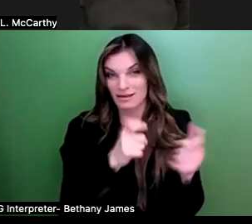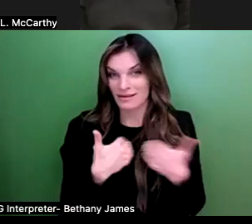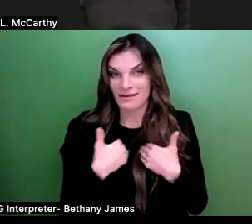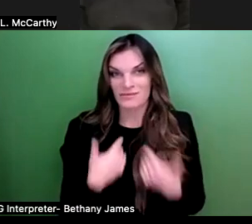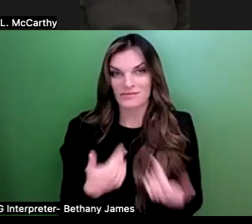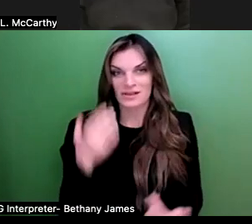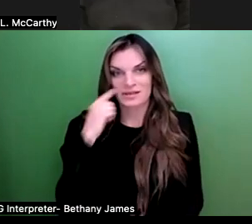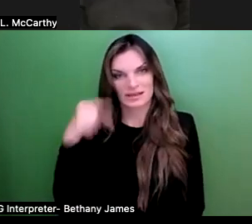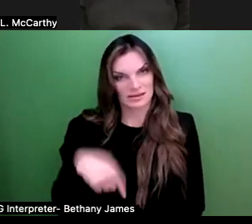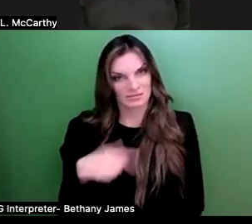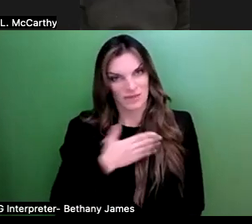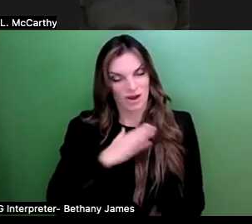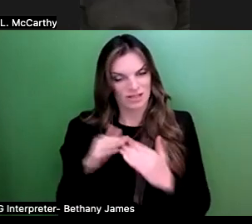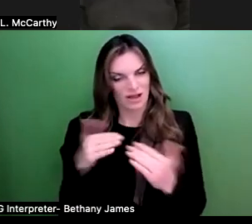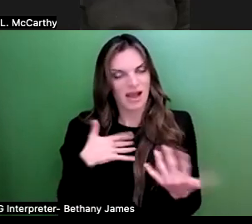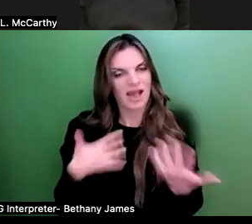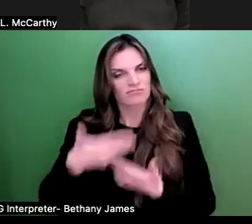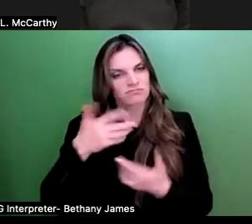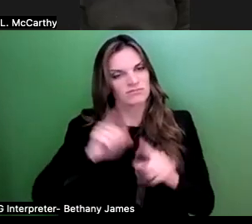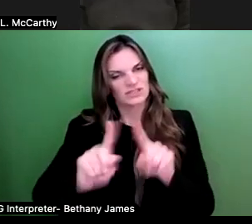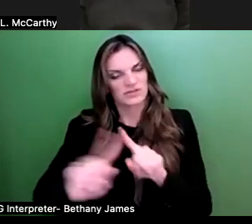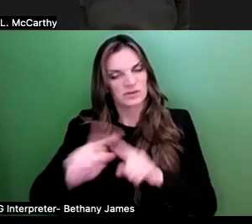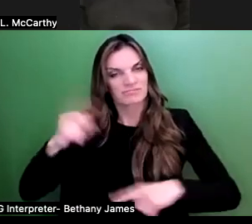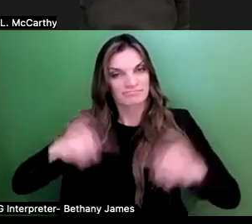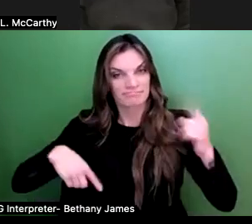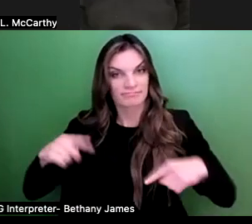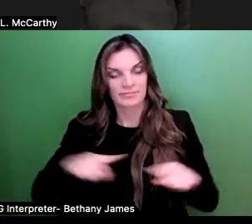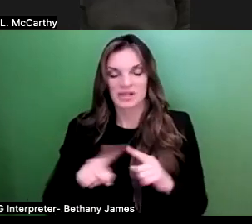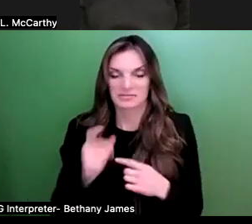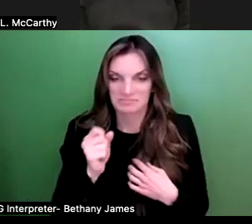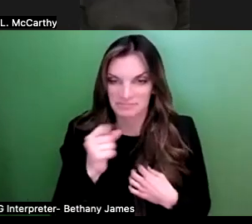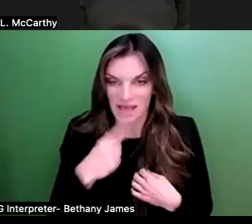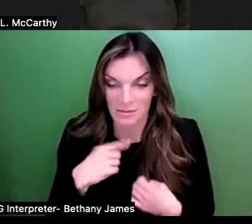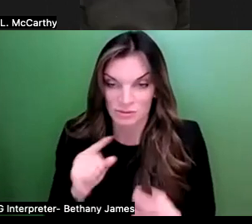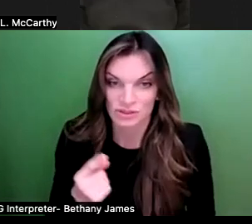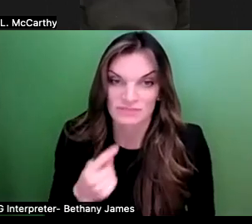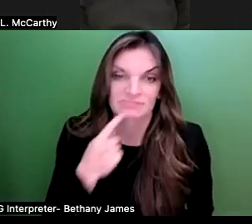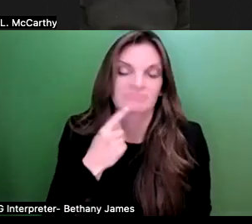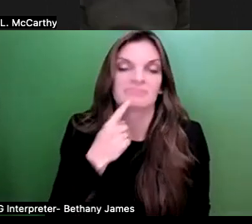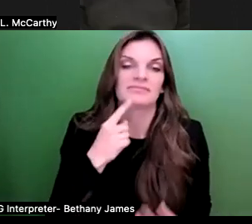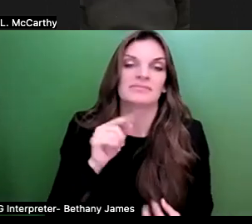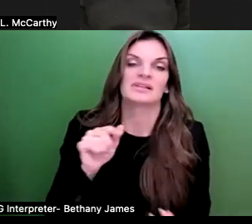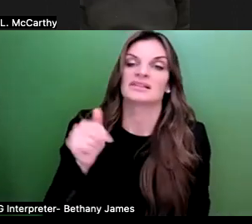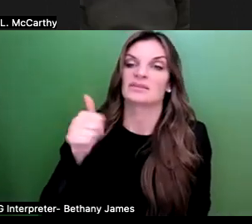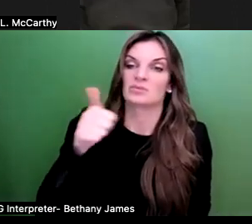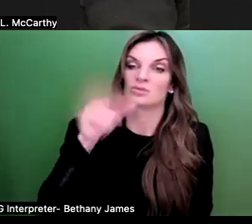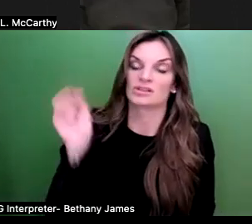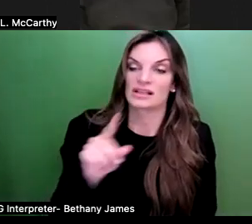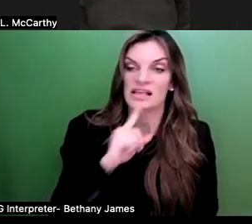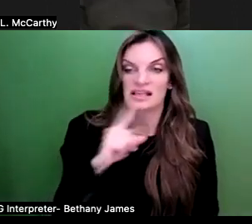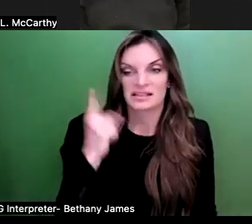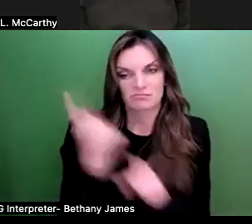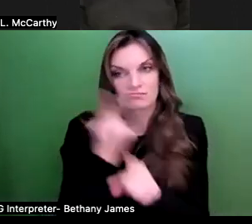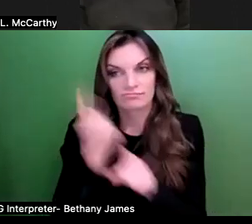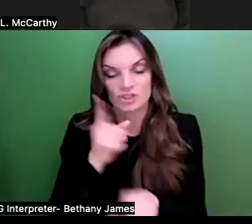I think Tarrytown is a good mix like that. But again, I'm just saying, I think the 10% is reasonable and